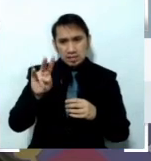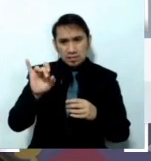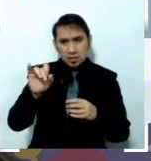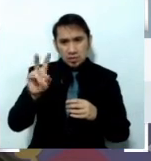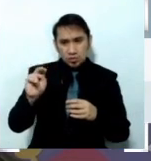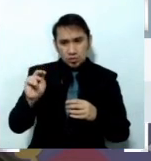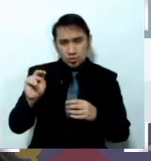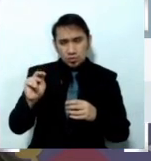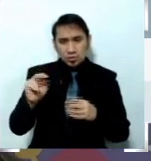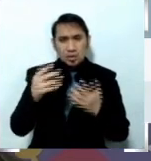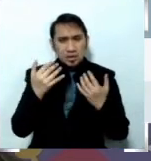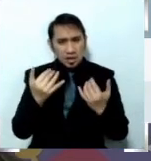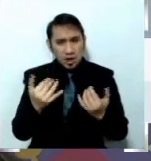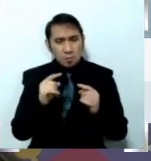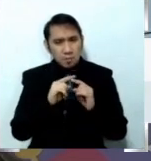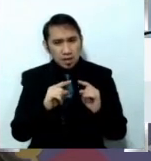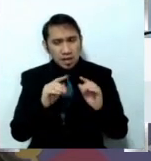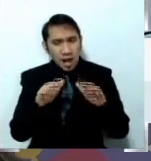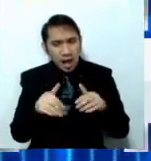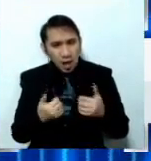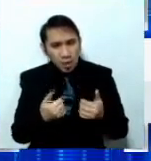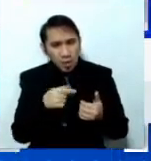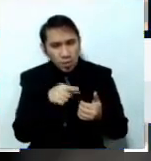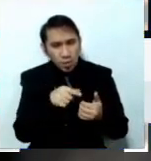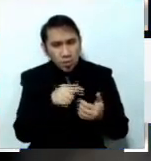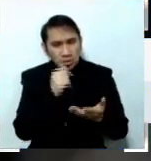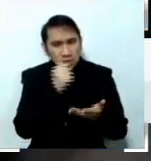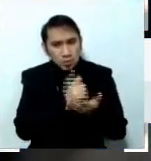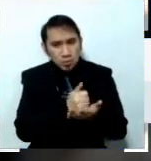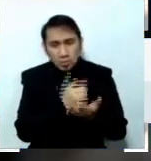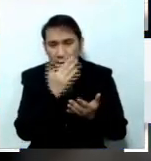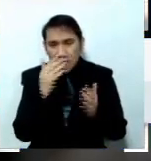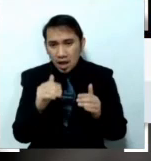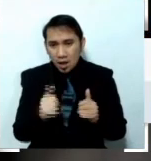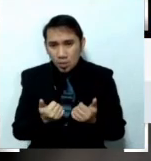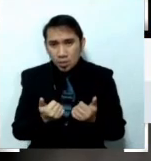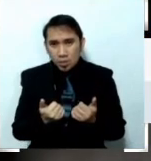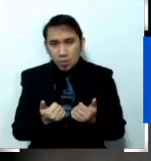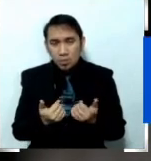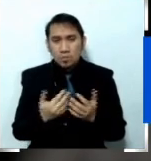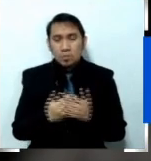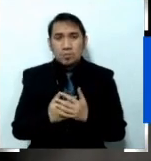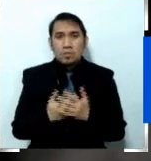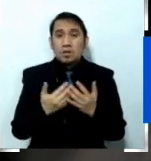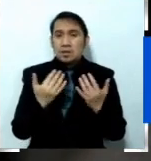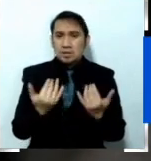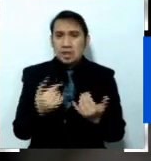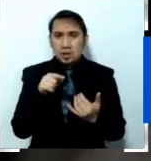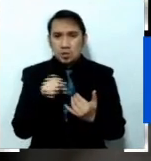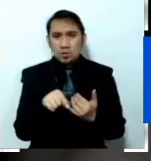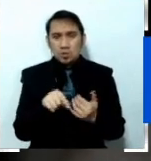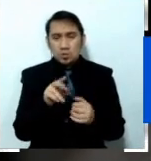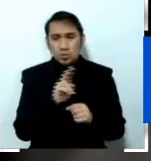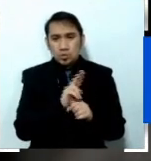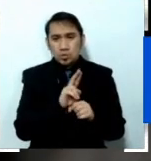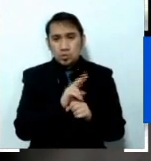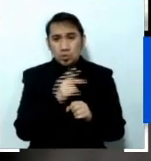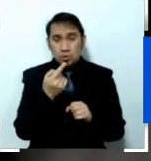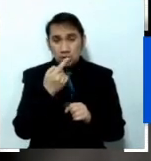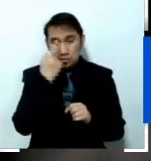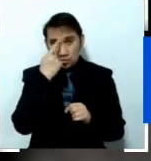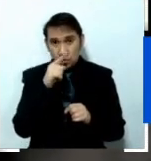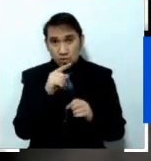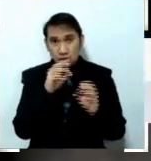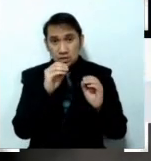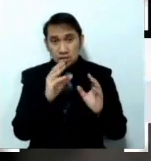paano ito nakalusot? Was this material vetted in the school level only? Was this used only by a particular teacher? In which case, the